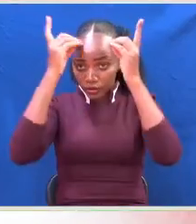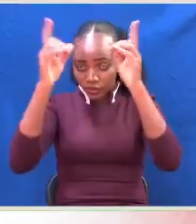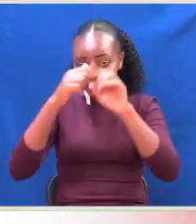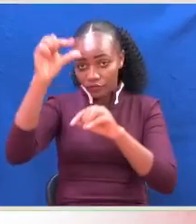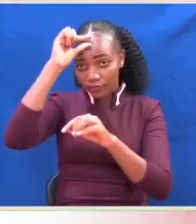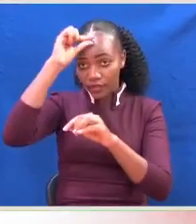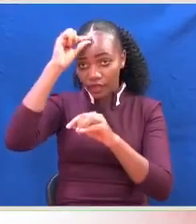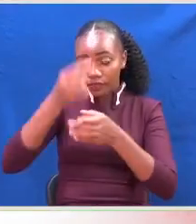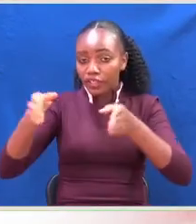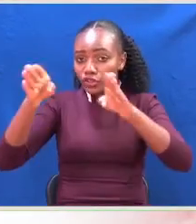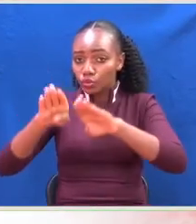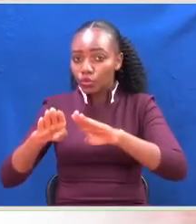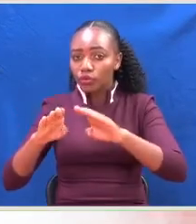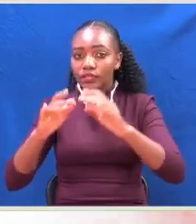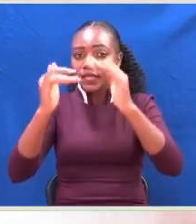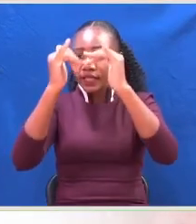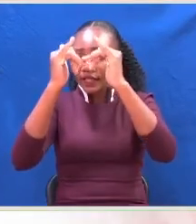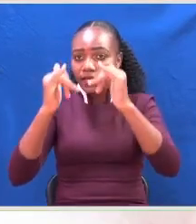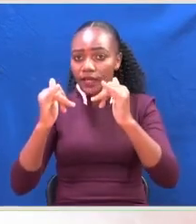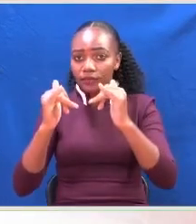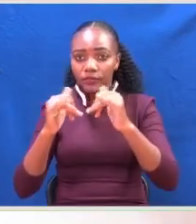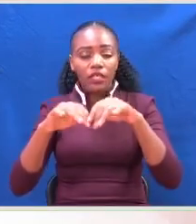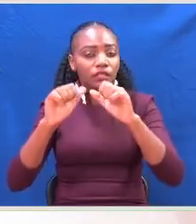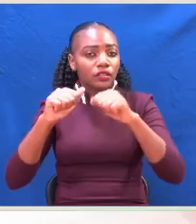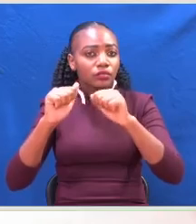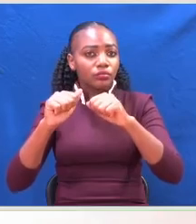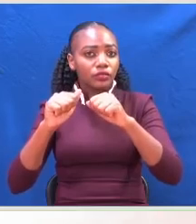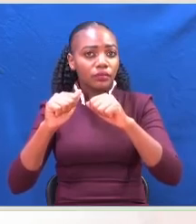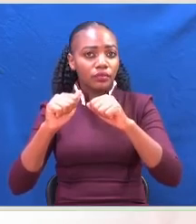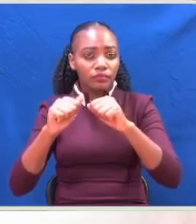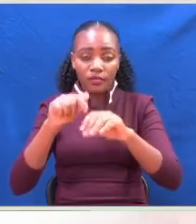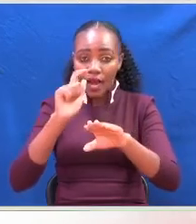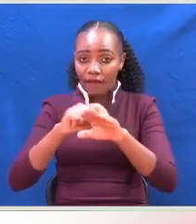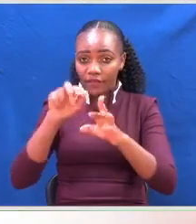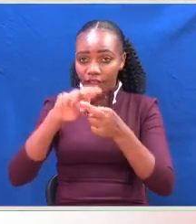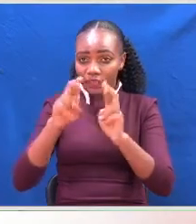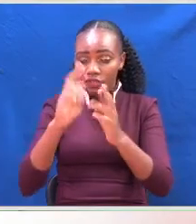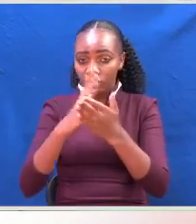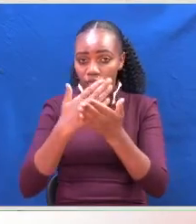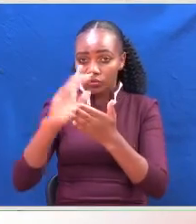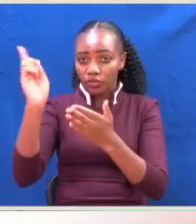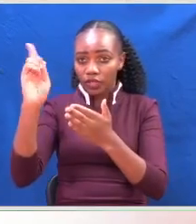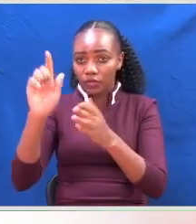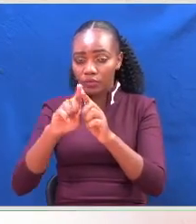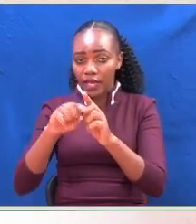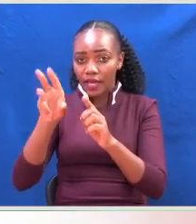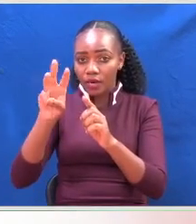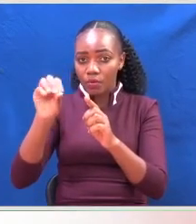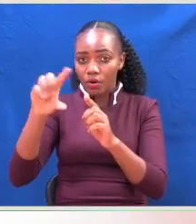close the camps will indubitably exacerbate the already strained relationship between Nairobi and